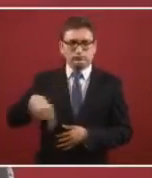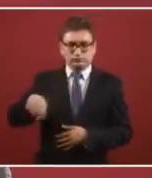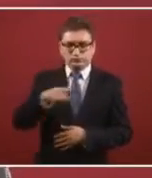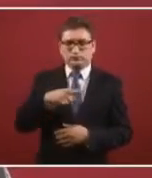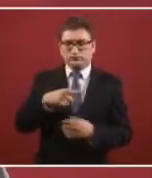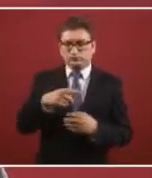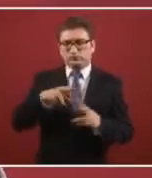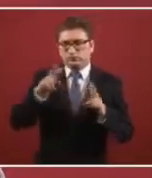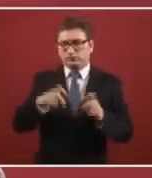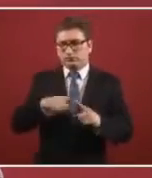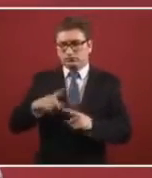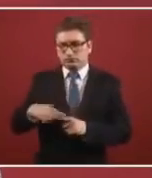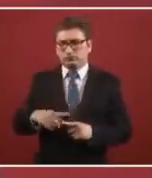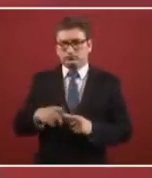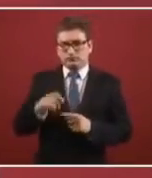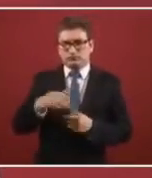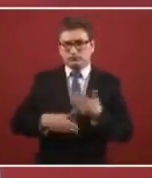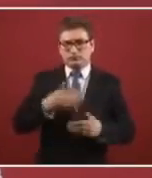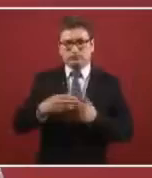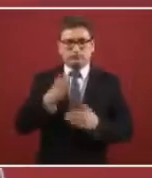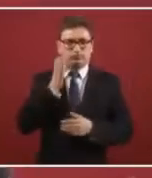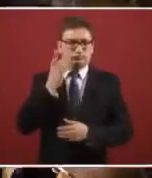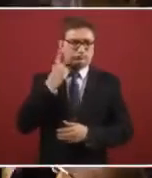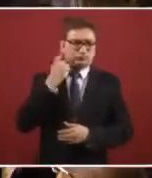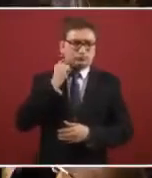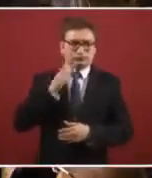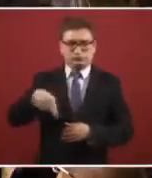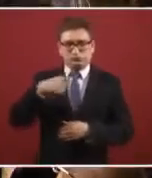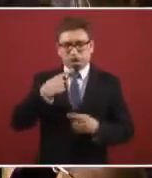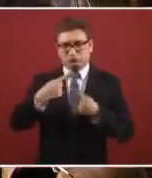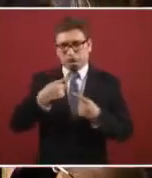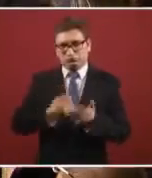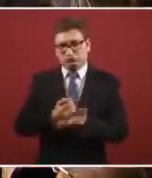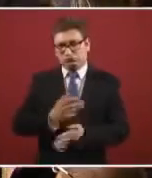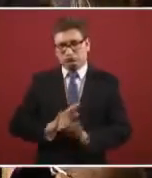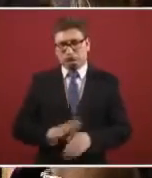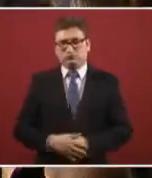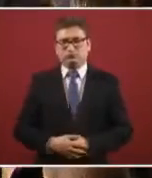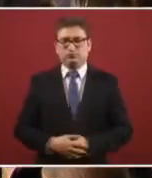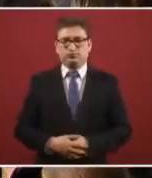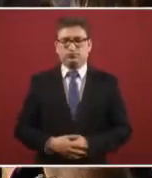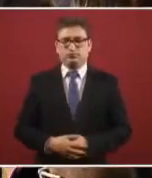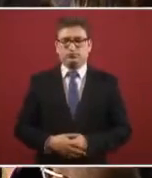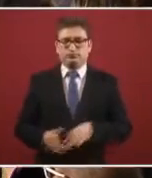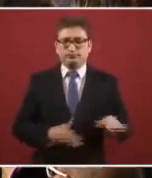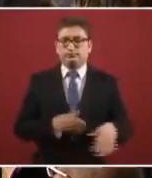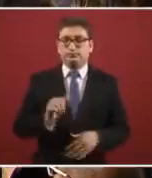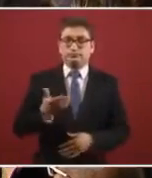is that is being discussed in the Congress.